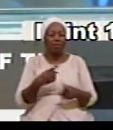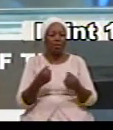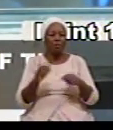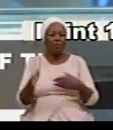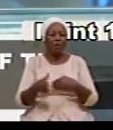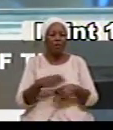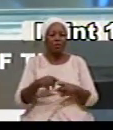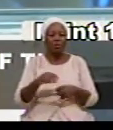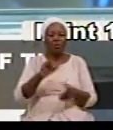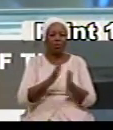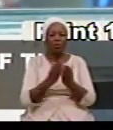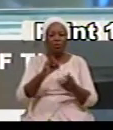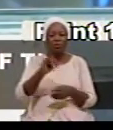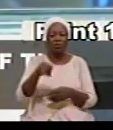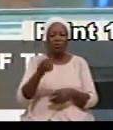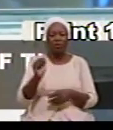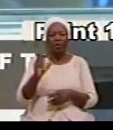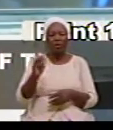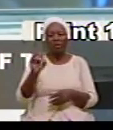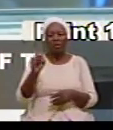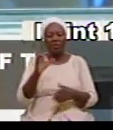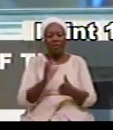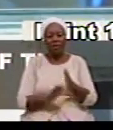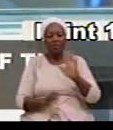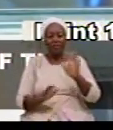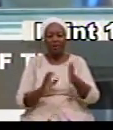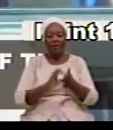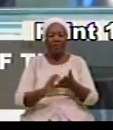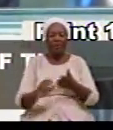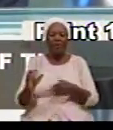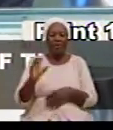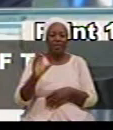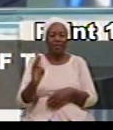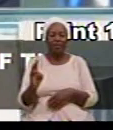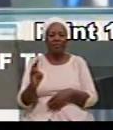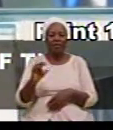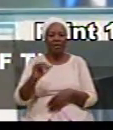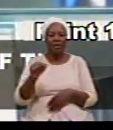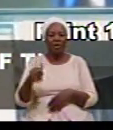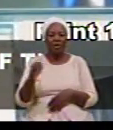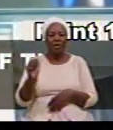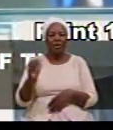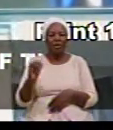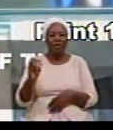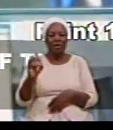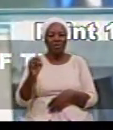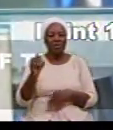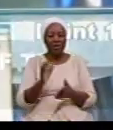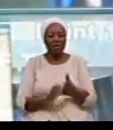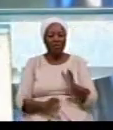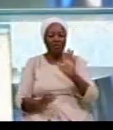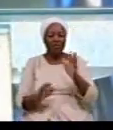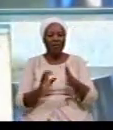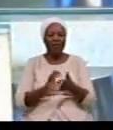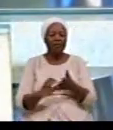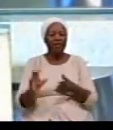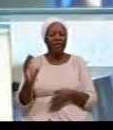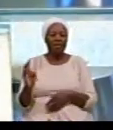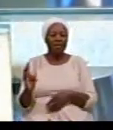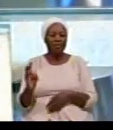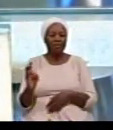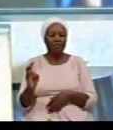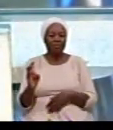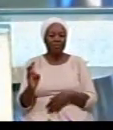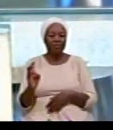5. And I read from verse 7. James chapter 5, verse 7.